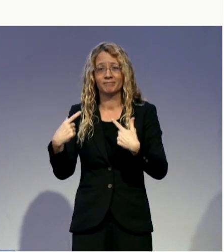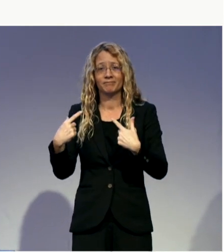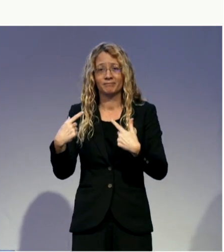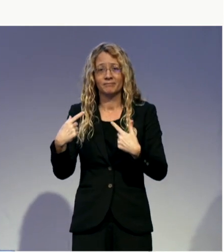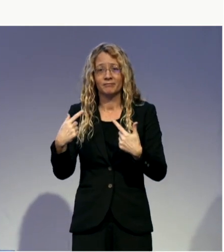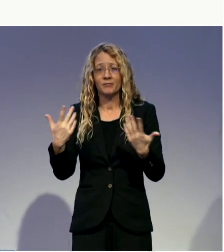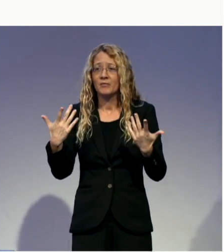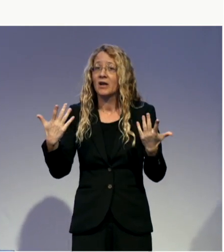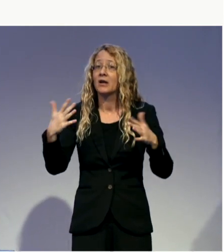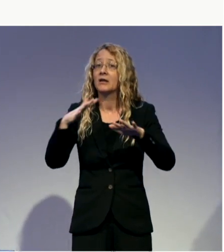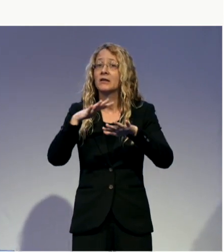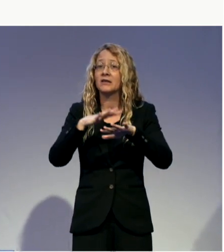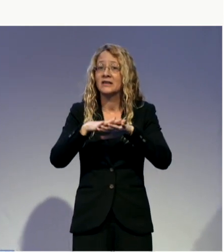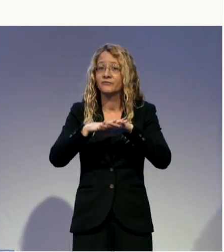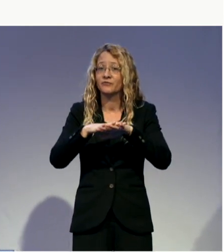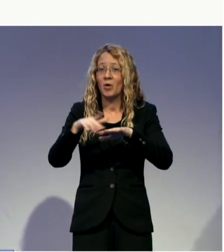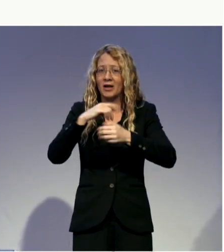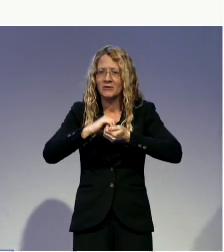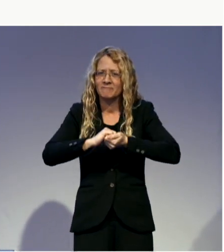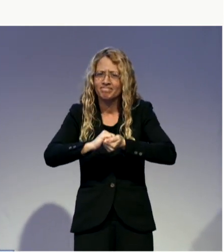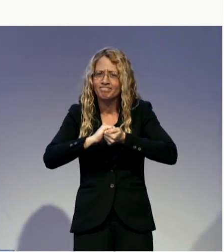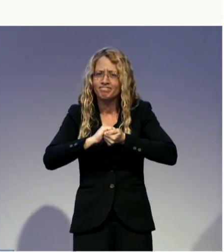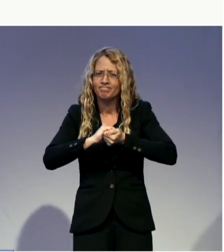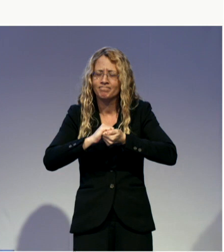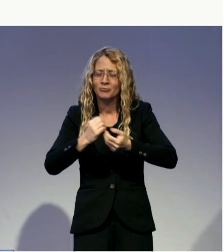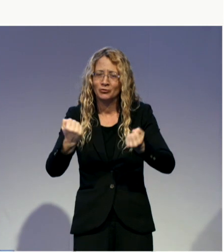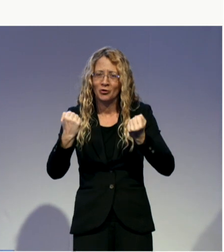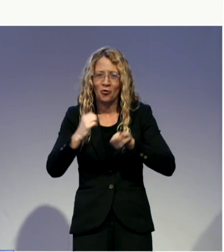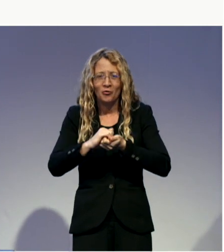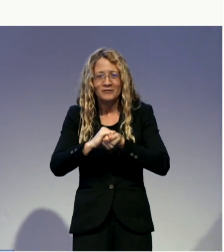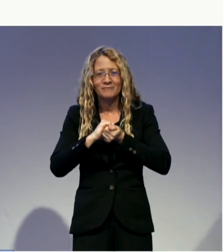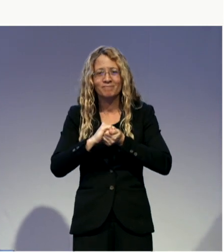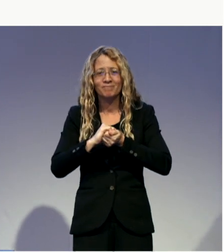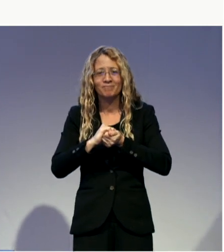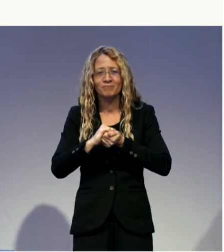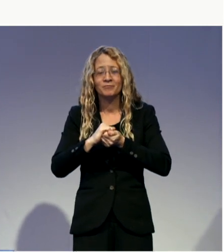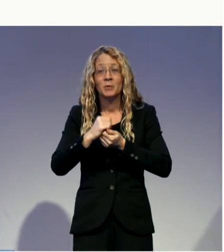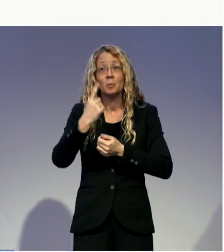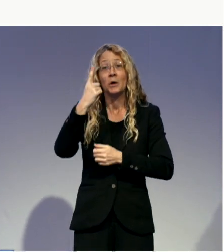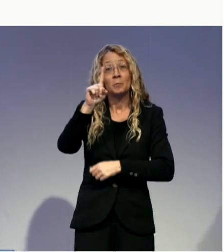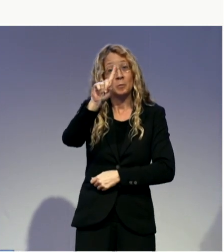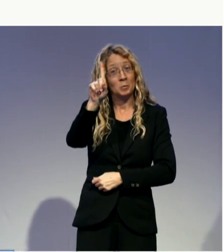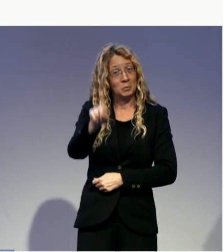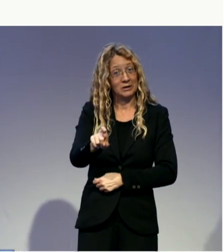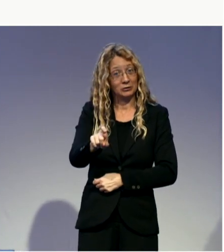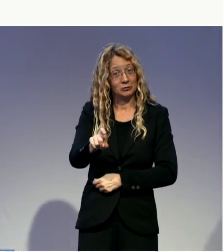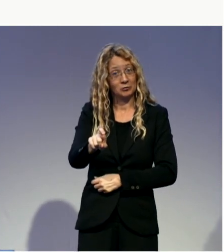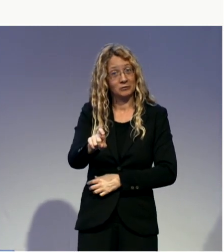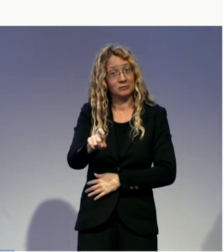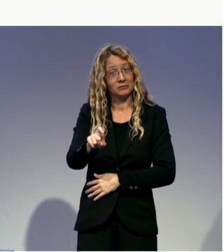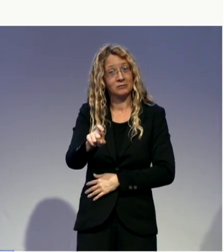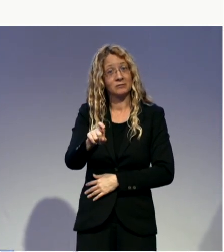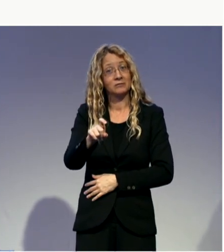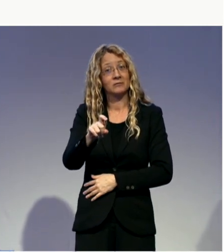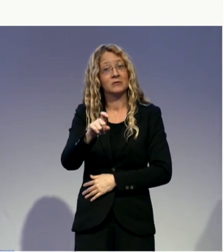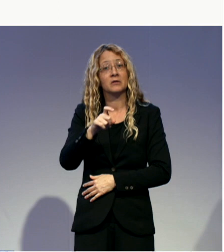network of Zero Project. I have a question before. Who feels that he's not part of the